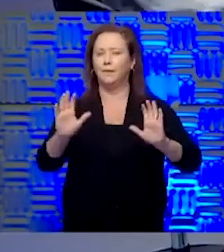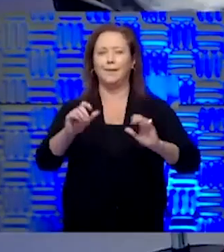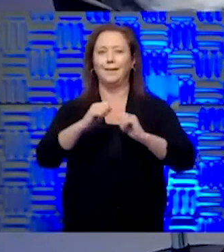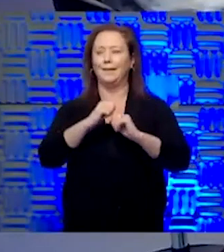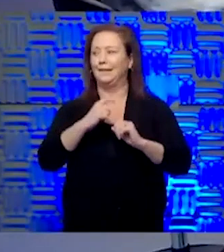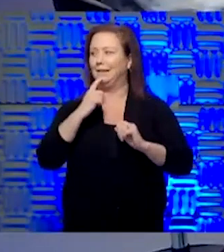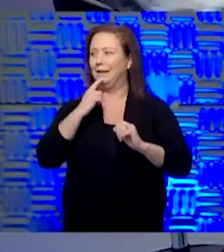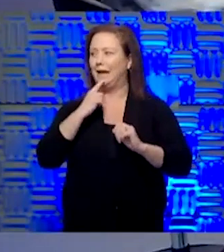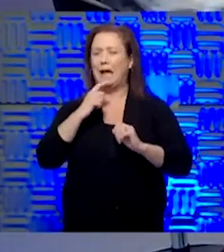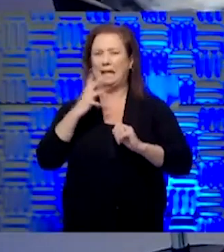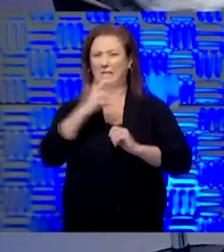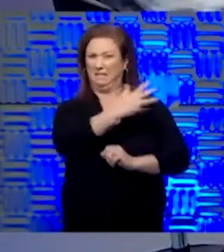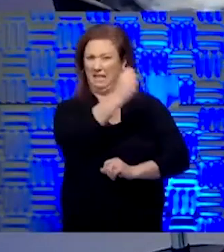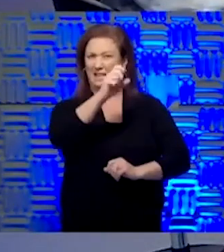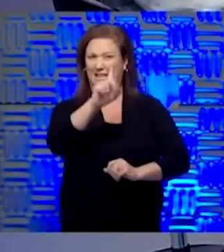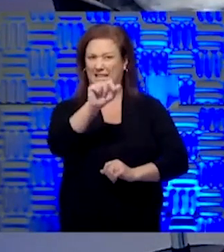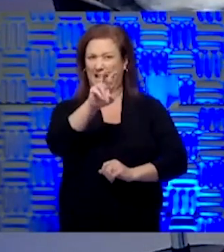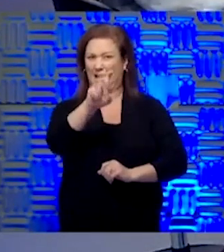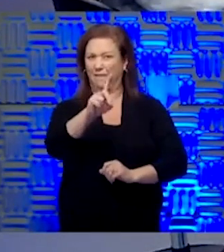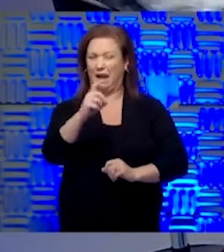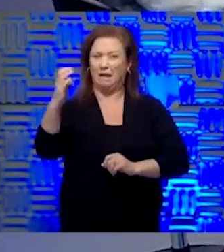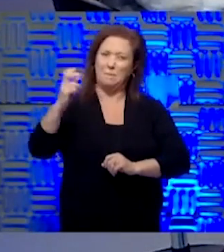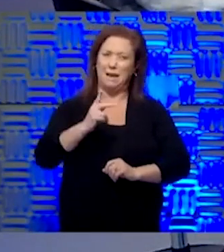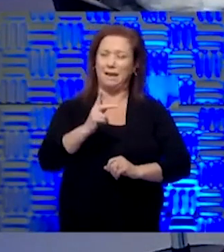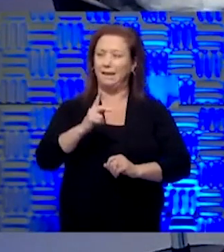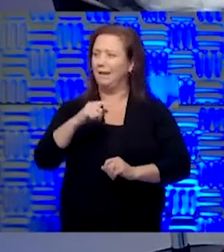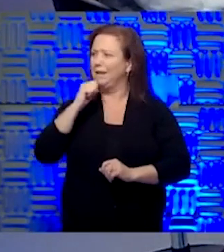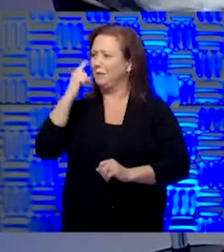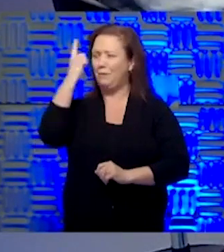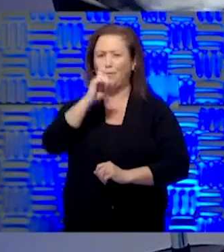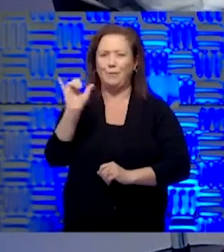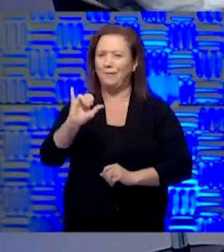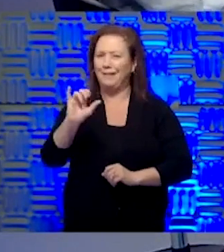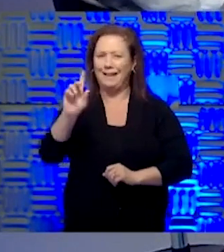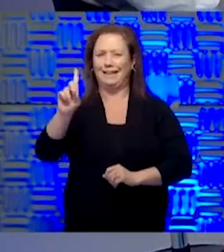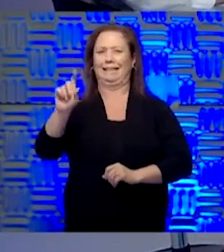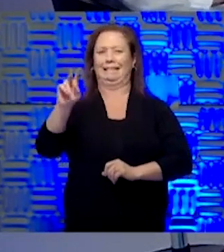know you? Yeah, I can get David. Maybe you should. Although you don't look a thing alike.